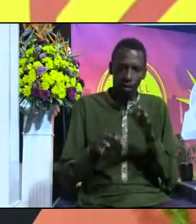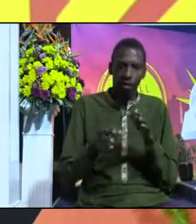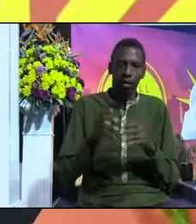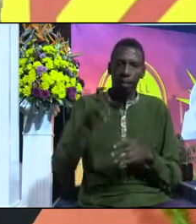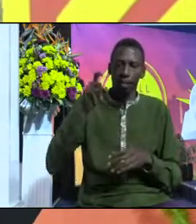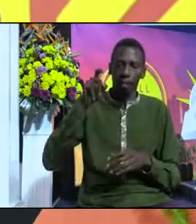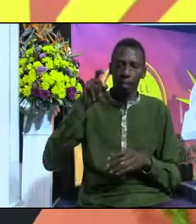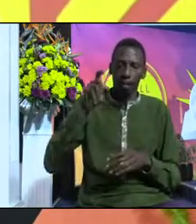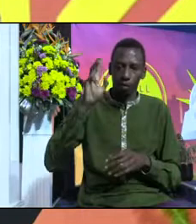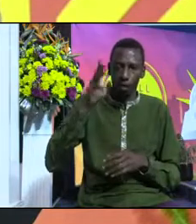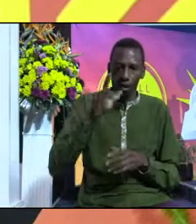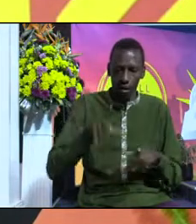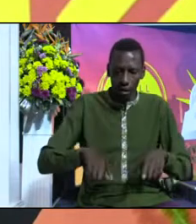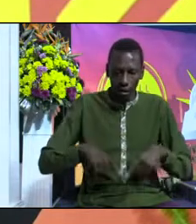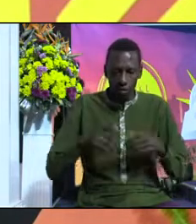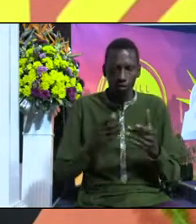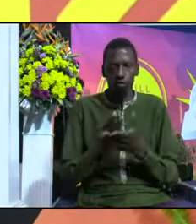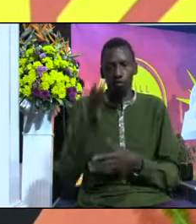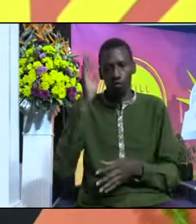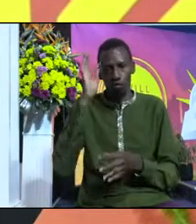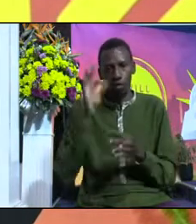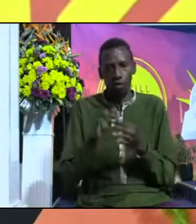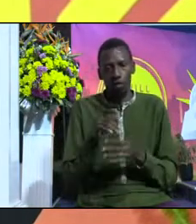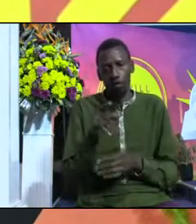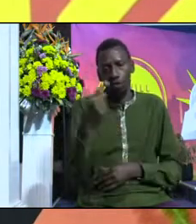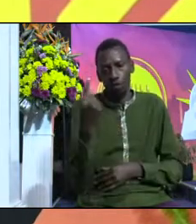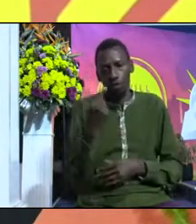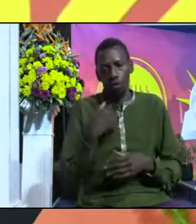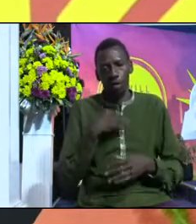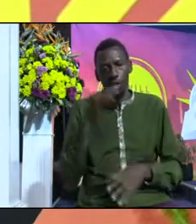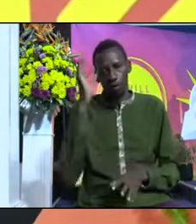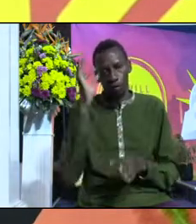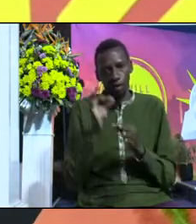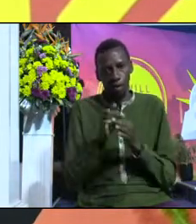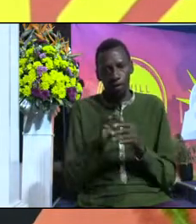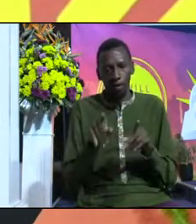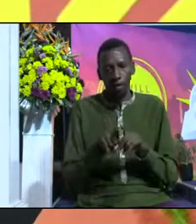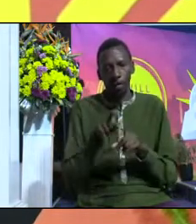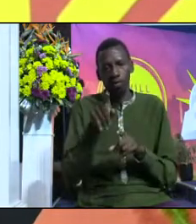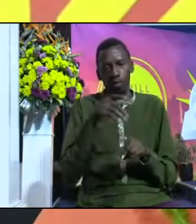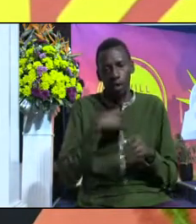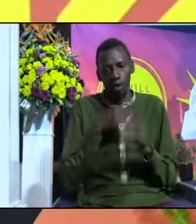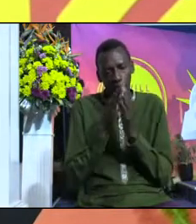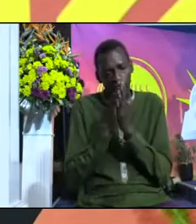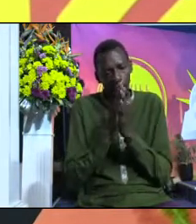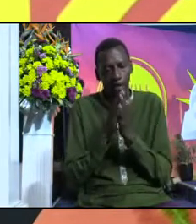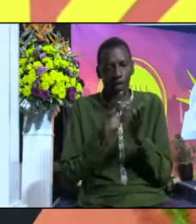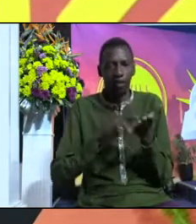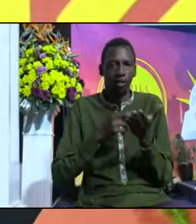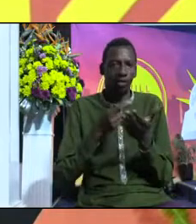by faith. And you only have faith. And you also have a prayer resource.